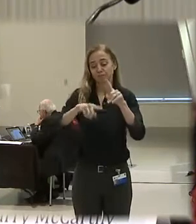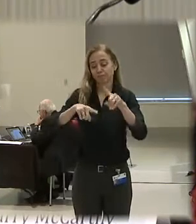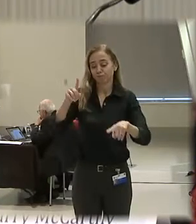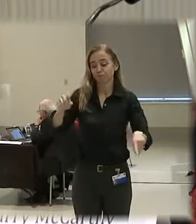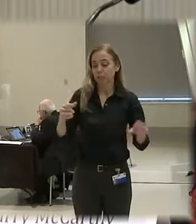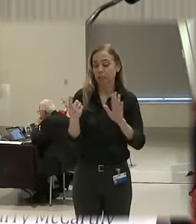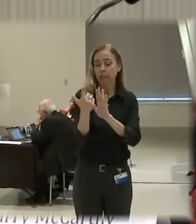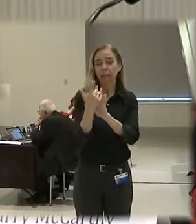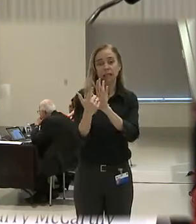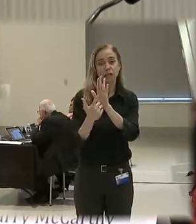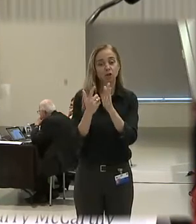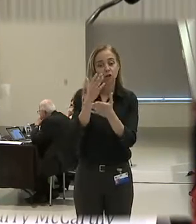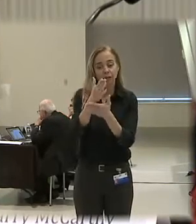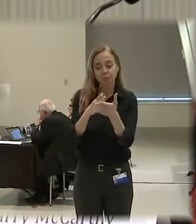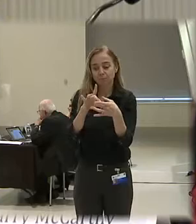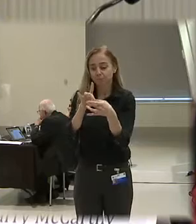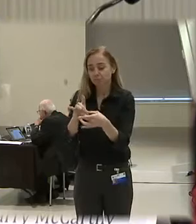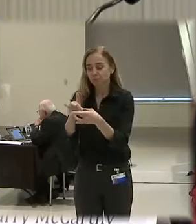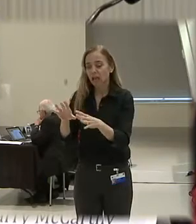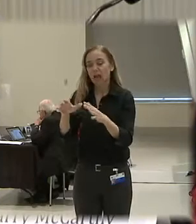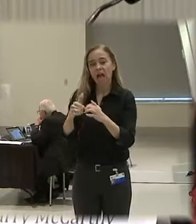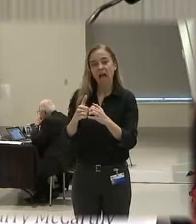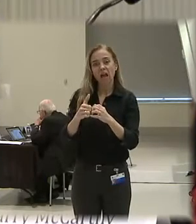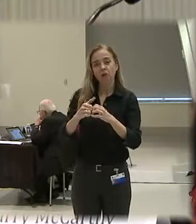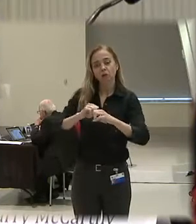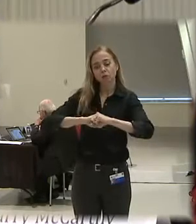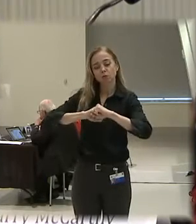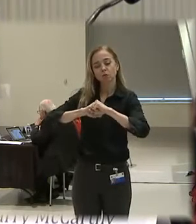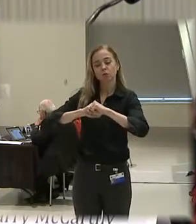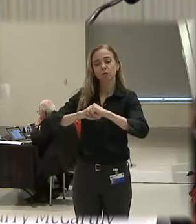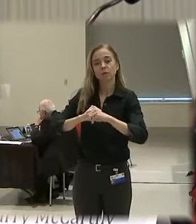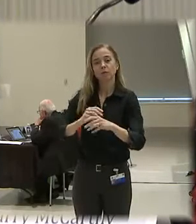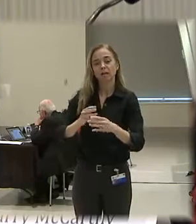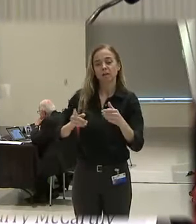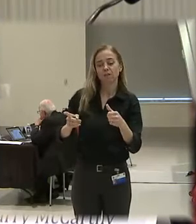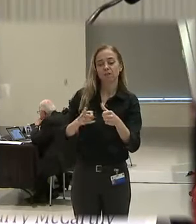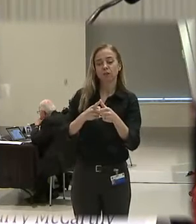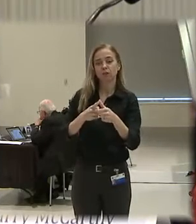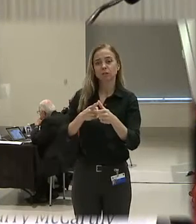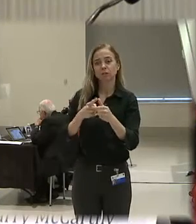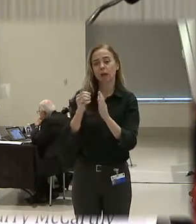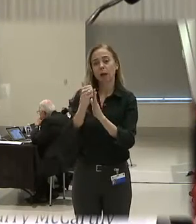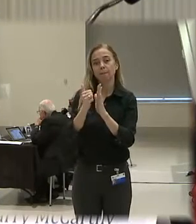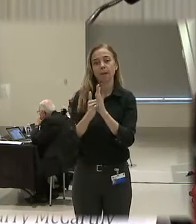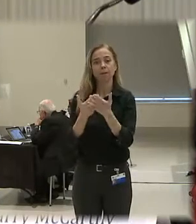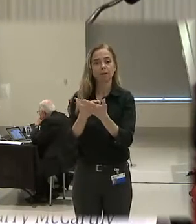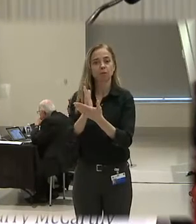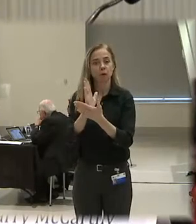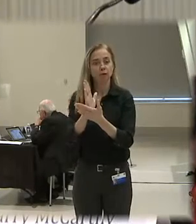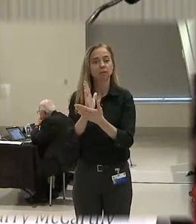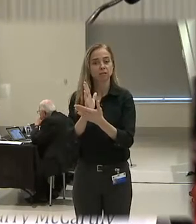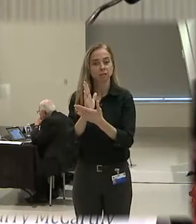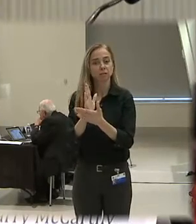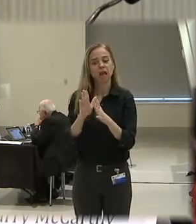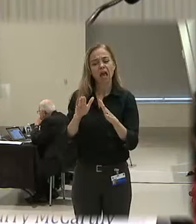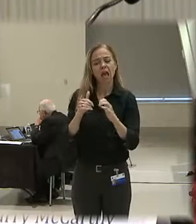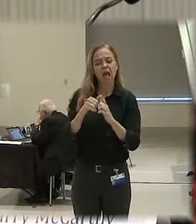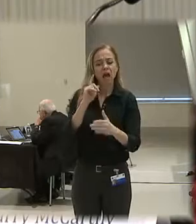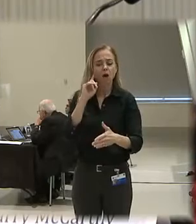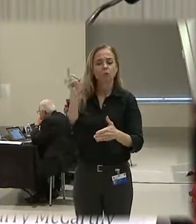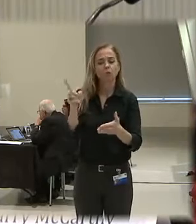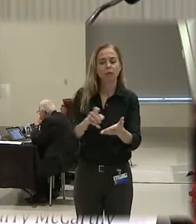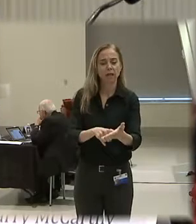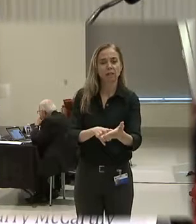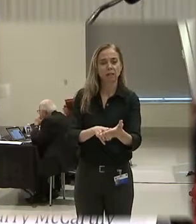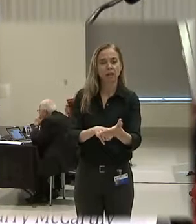do you protect and go up against and support the First Amendment rights of all demonstrators? How do you